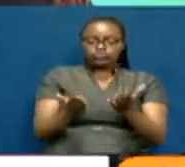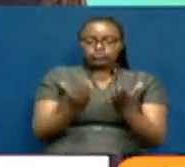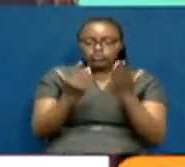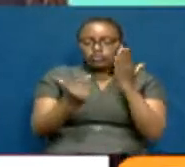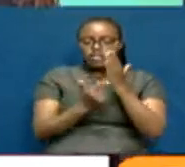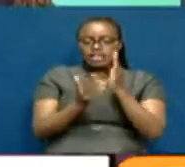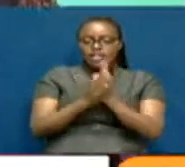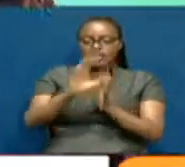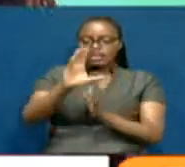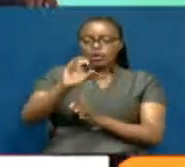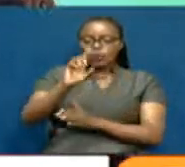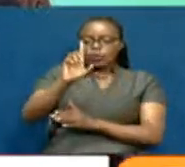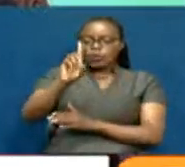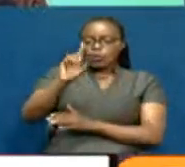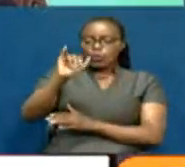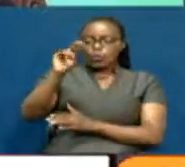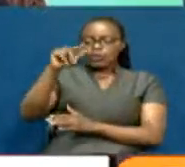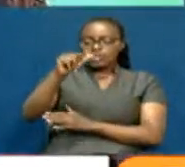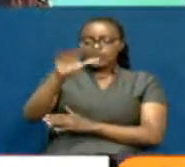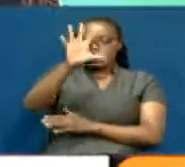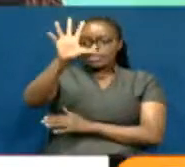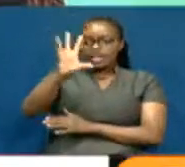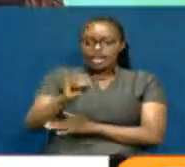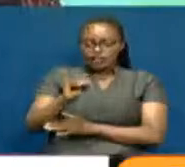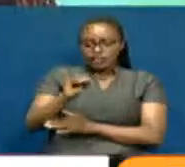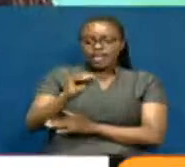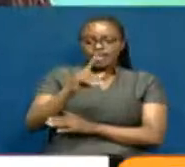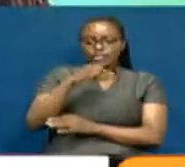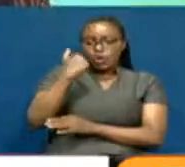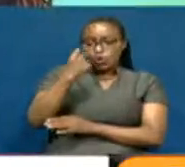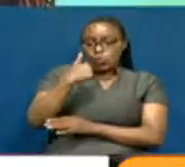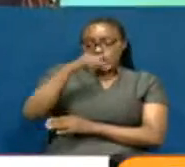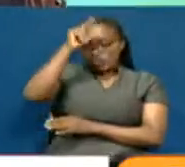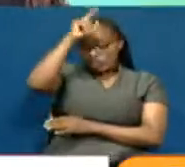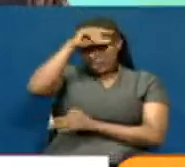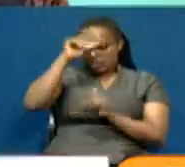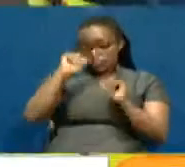and coding abilities among African undergraduate students.